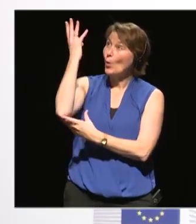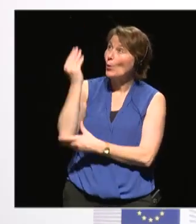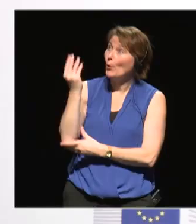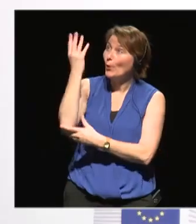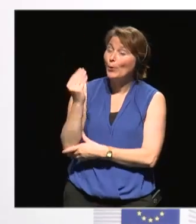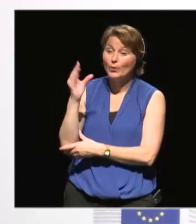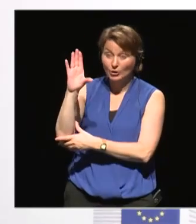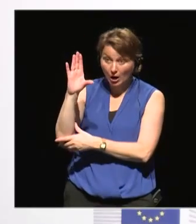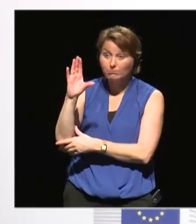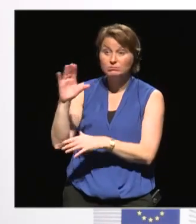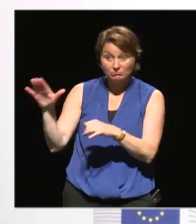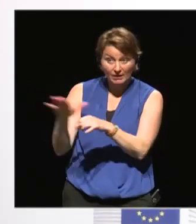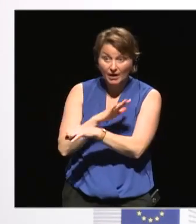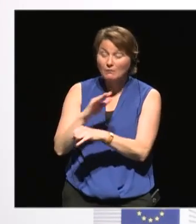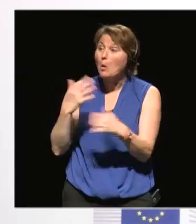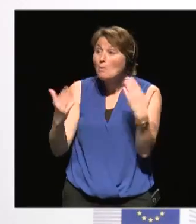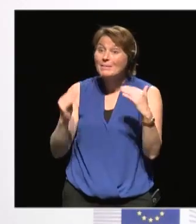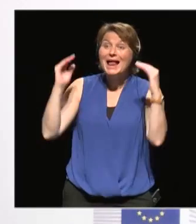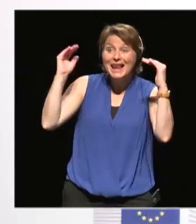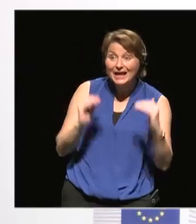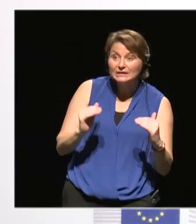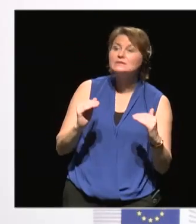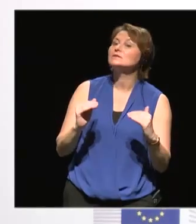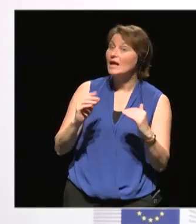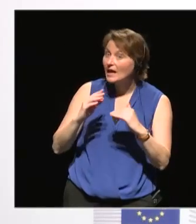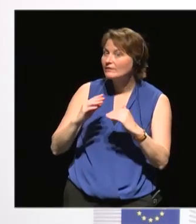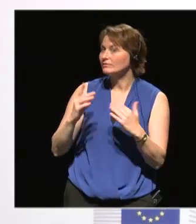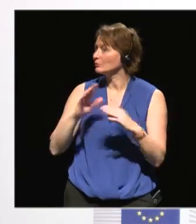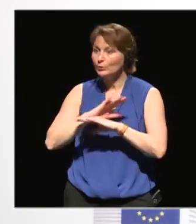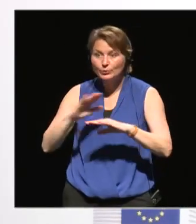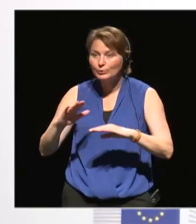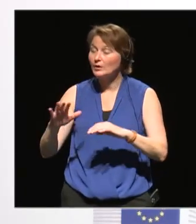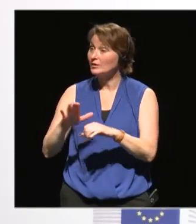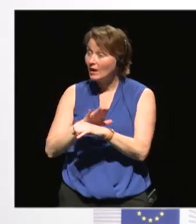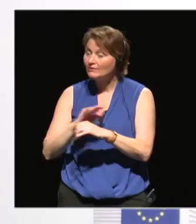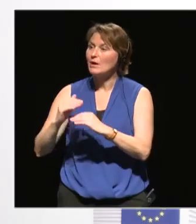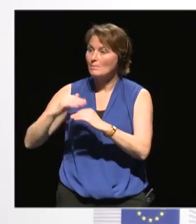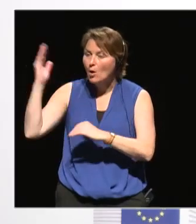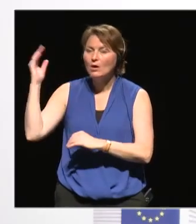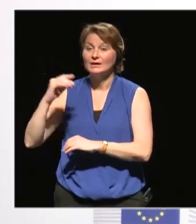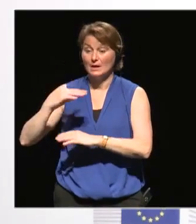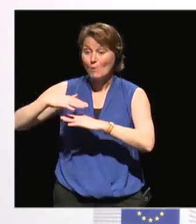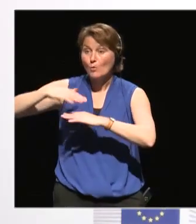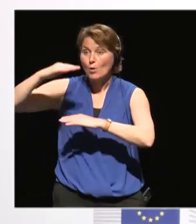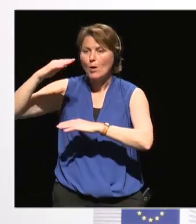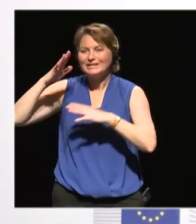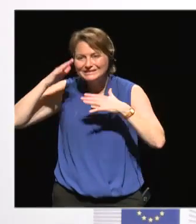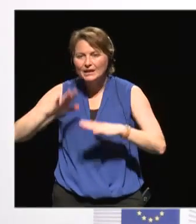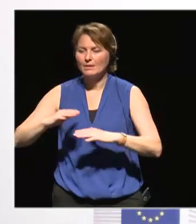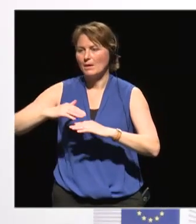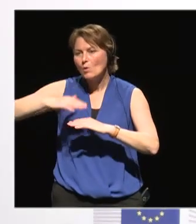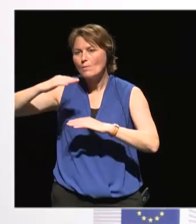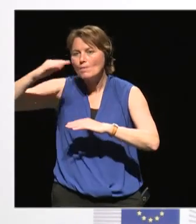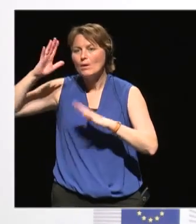are? Perhaps they are absorbing less, in which case we need to do more. Perhaps they are absorbing more, in which case we still need to do more.